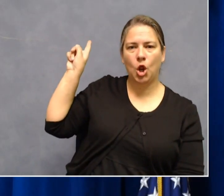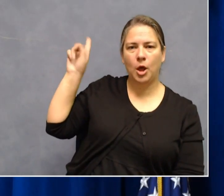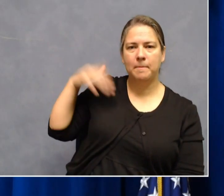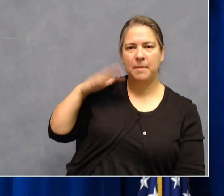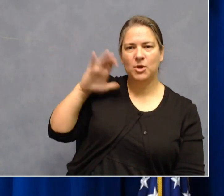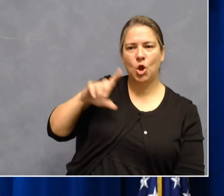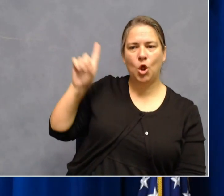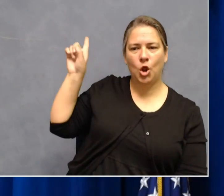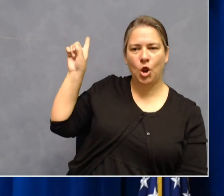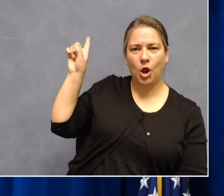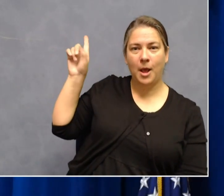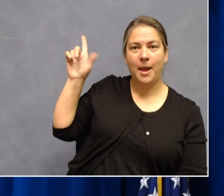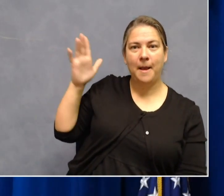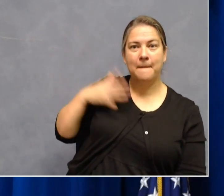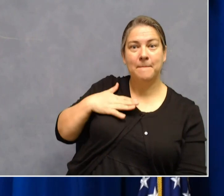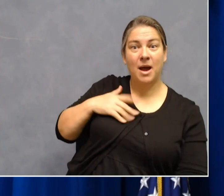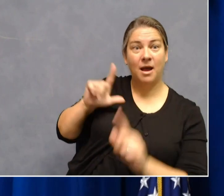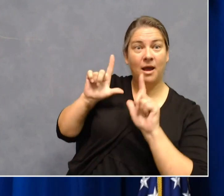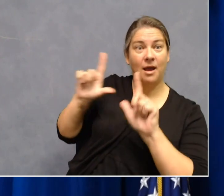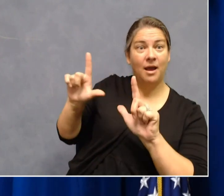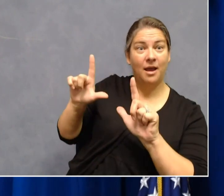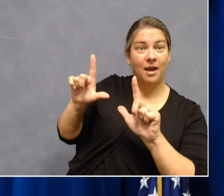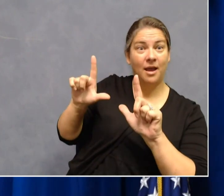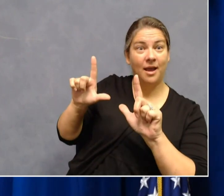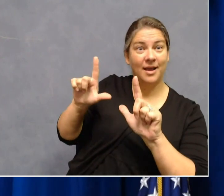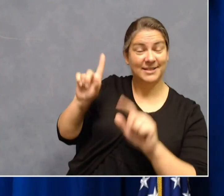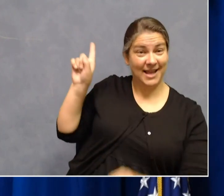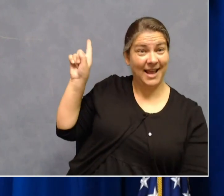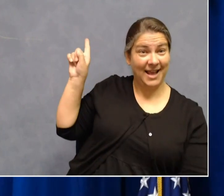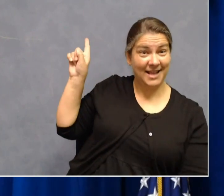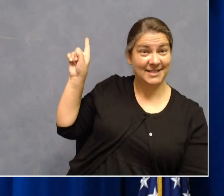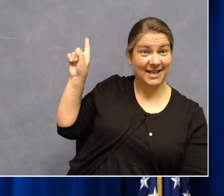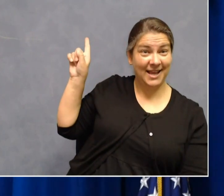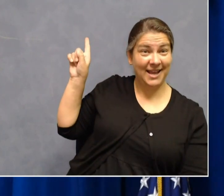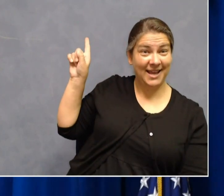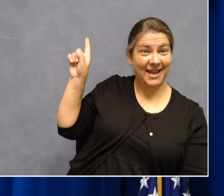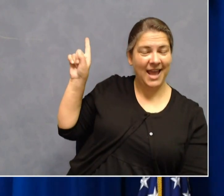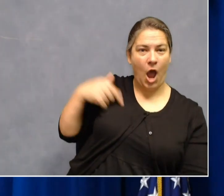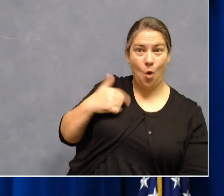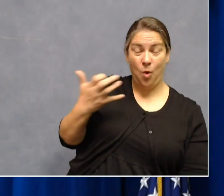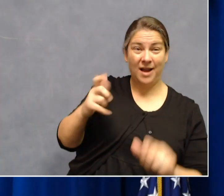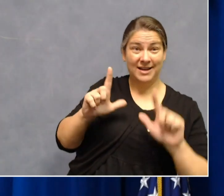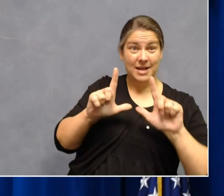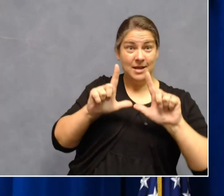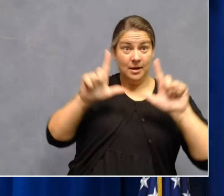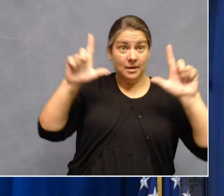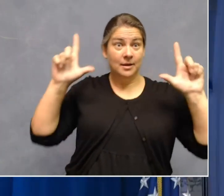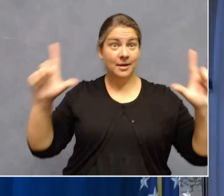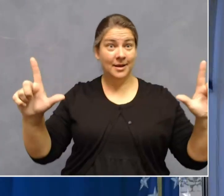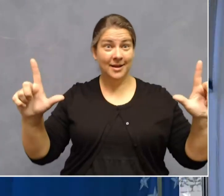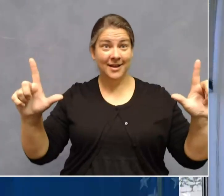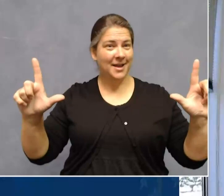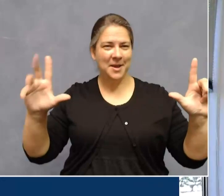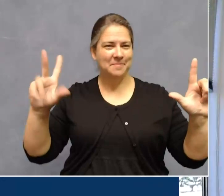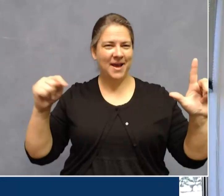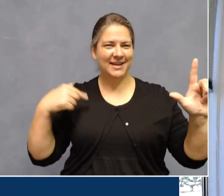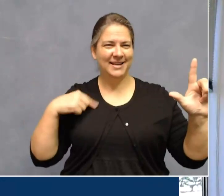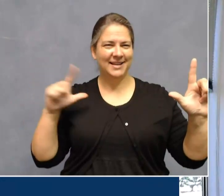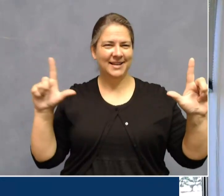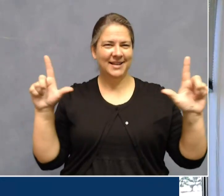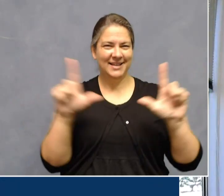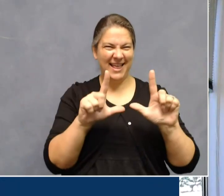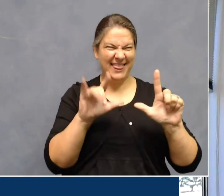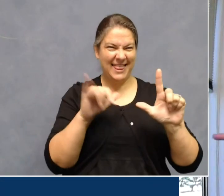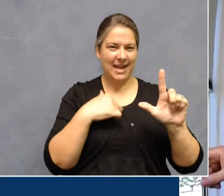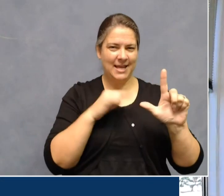on my wall up here. It's not as big as I wanted it to, but I'll try to make it the size of that wall before we're done. So that's a picture of